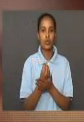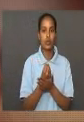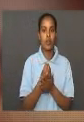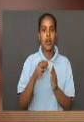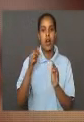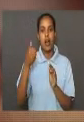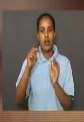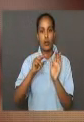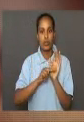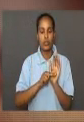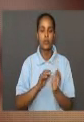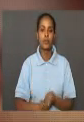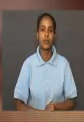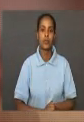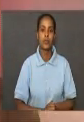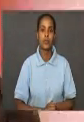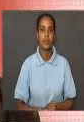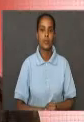at the anode.